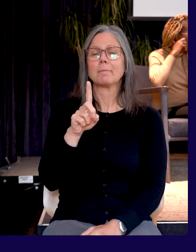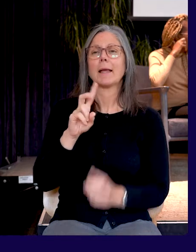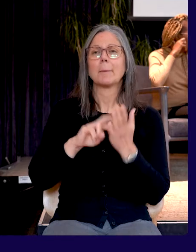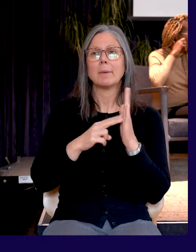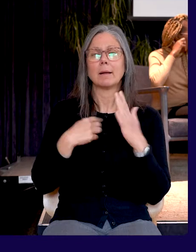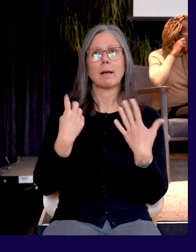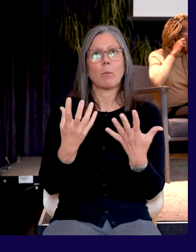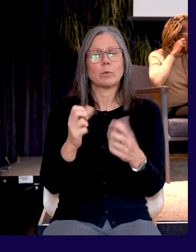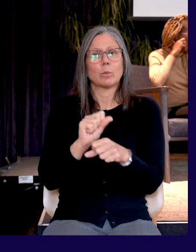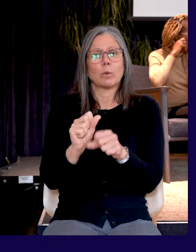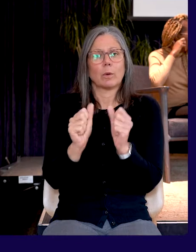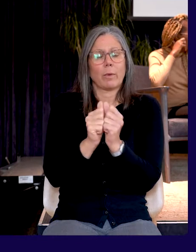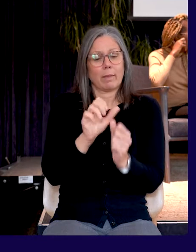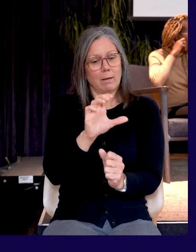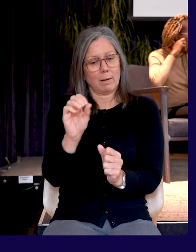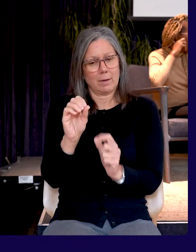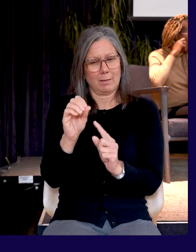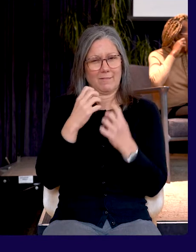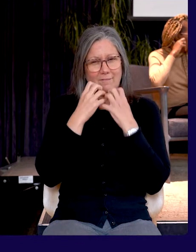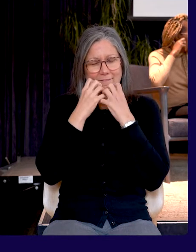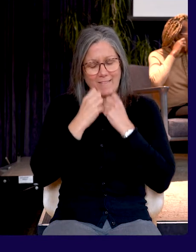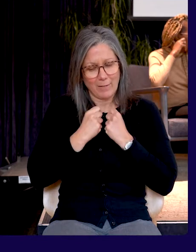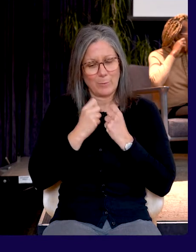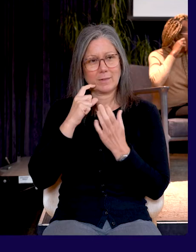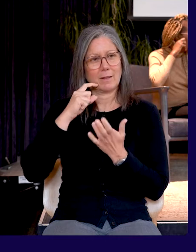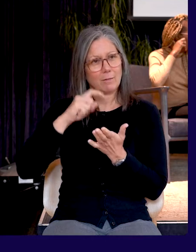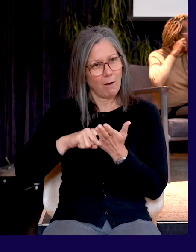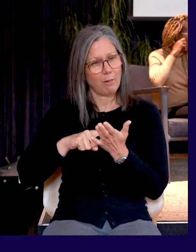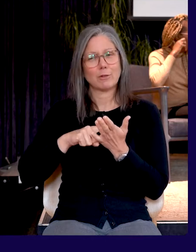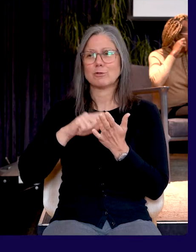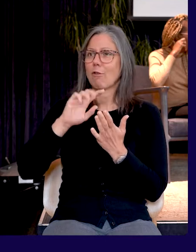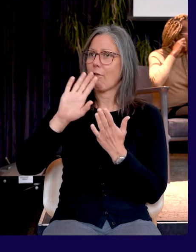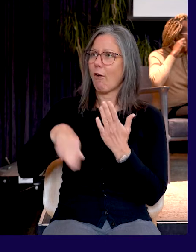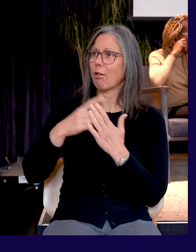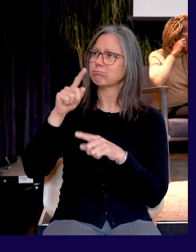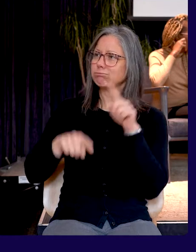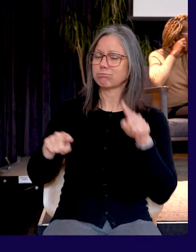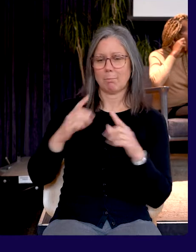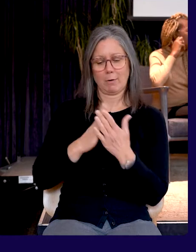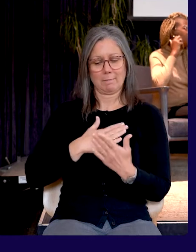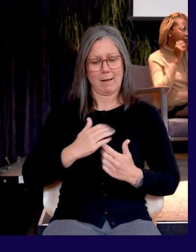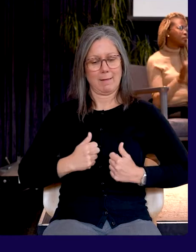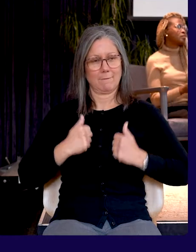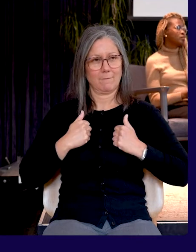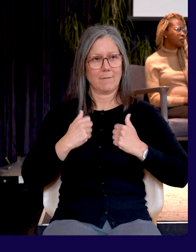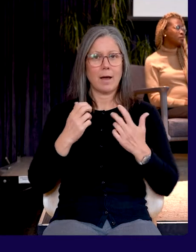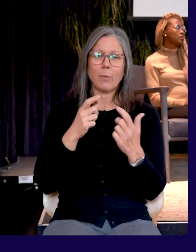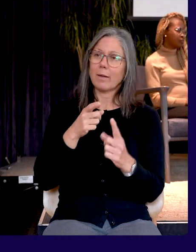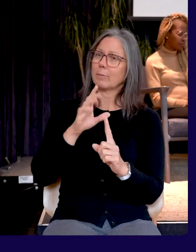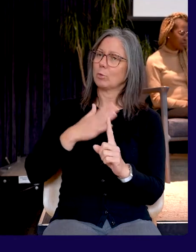want to work for an employer that values and acknowledges all of the different parts of my life. I want them